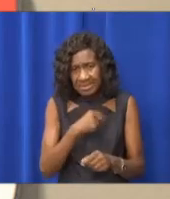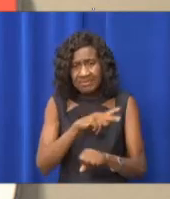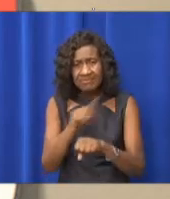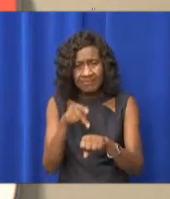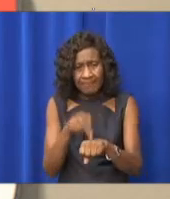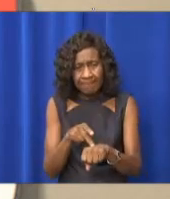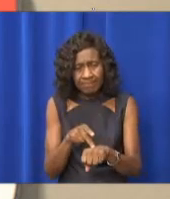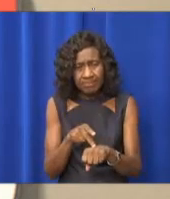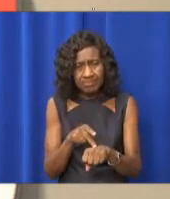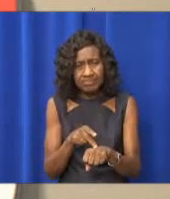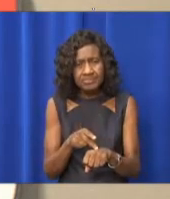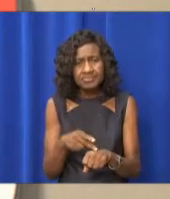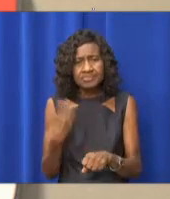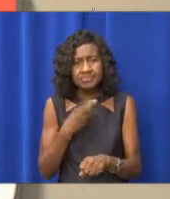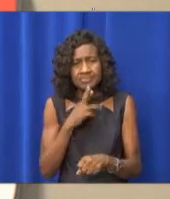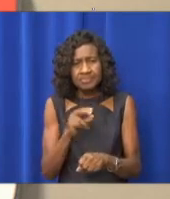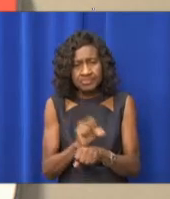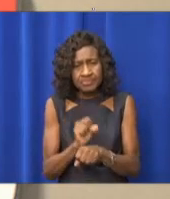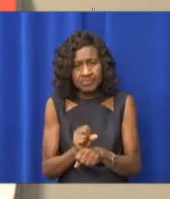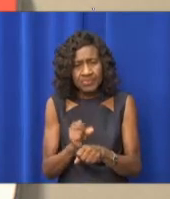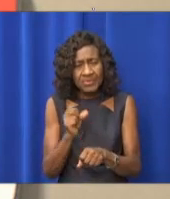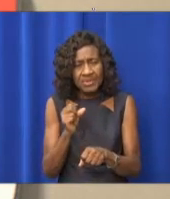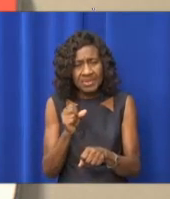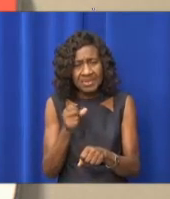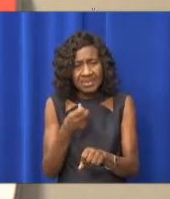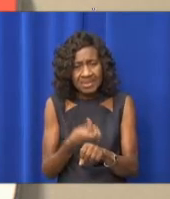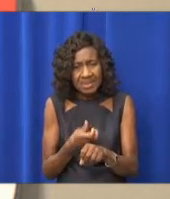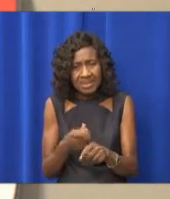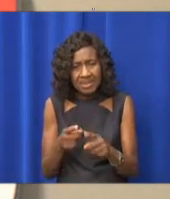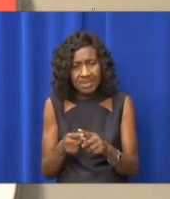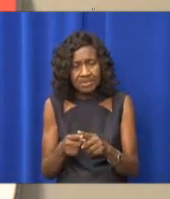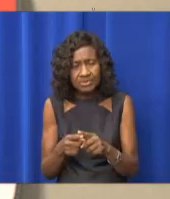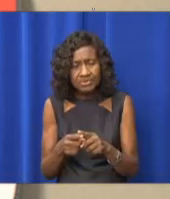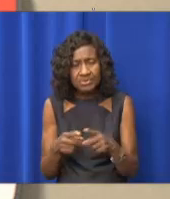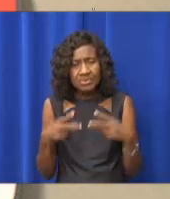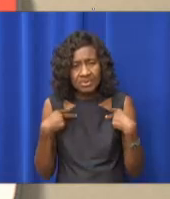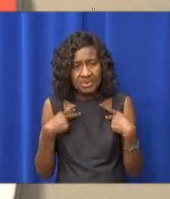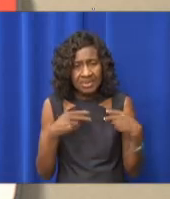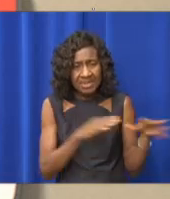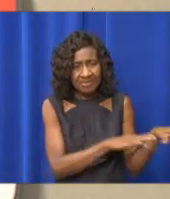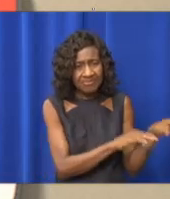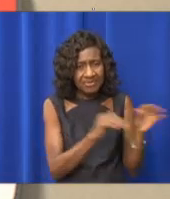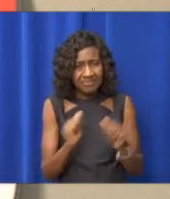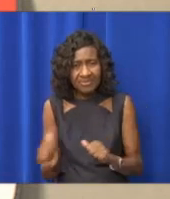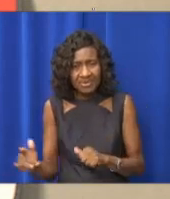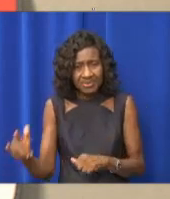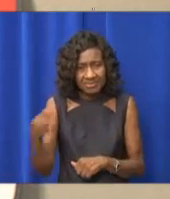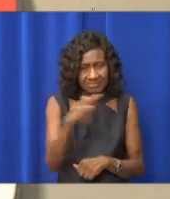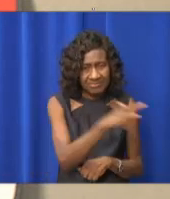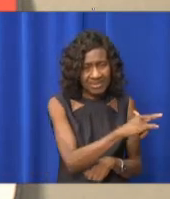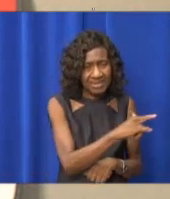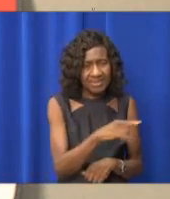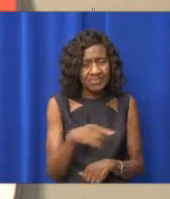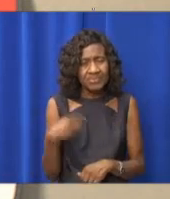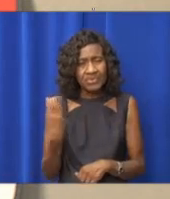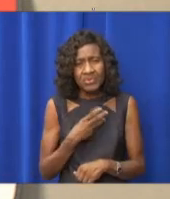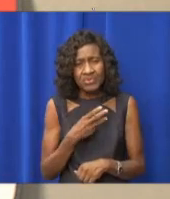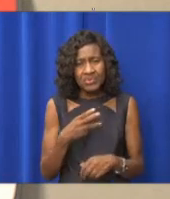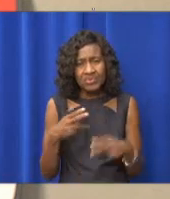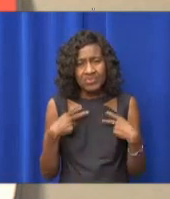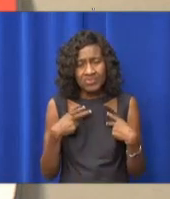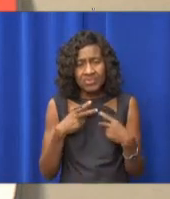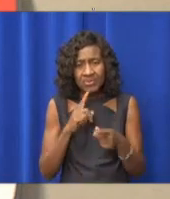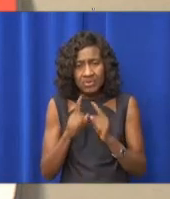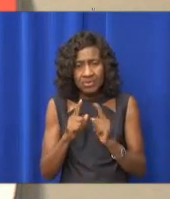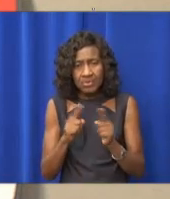working very hard to arrange evacuation flights for them. We have been in touch with the British High Commission in New